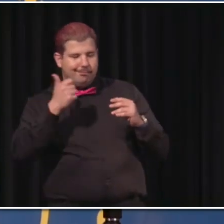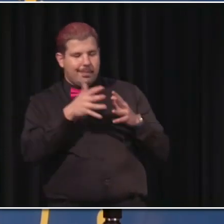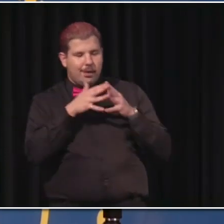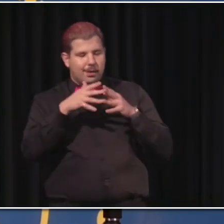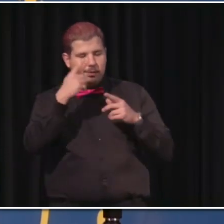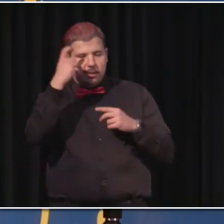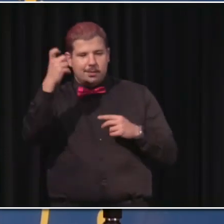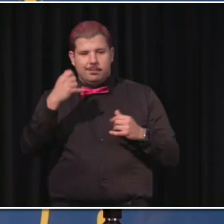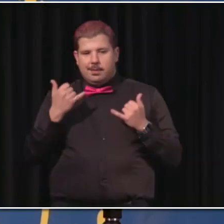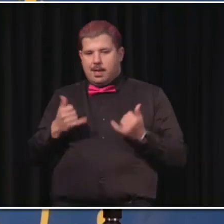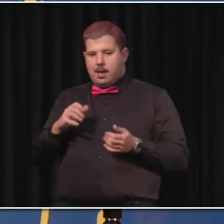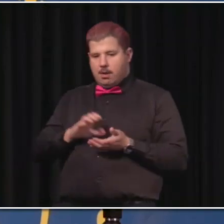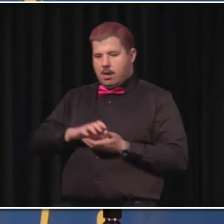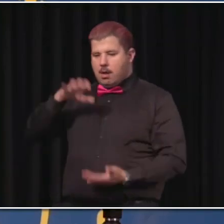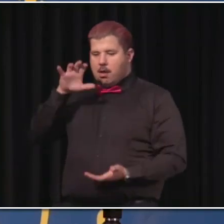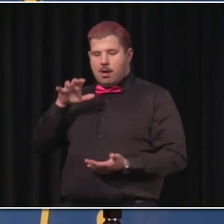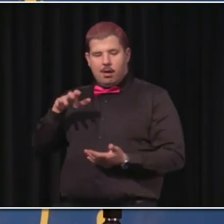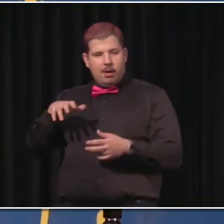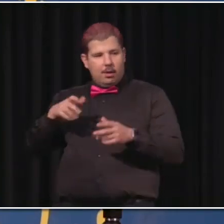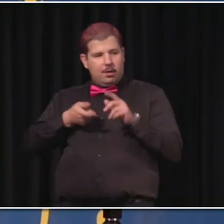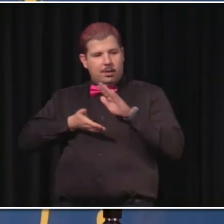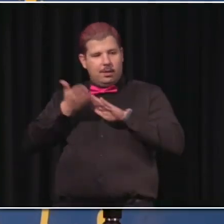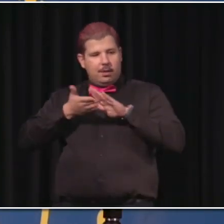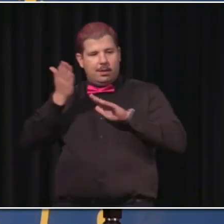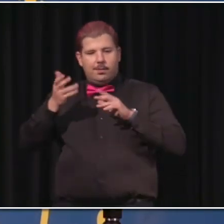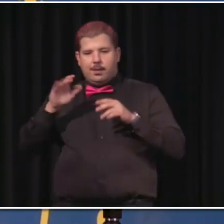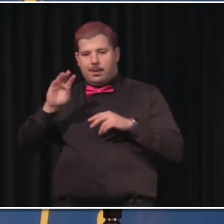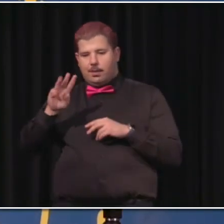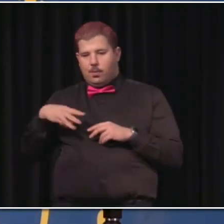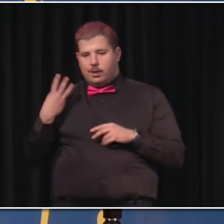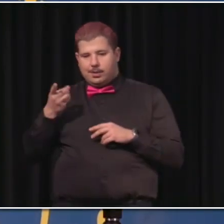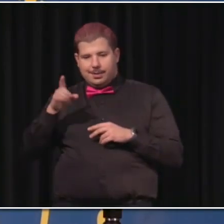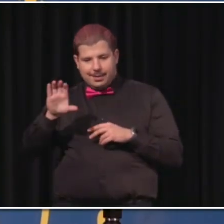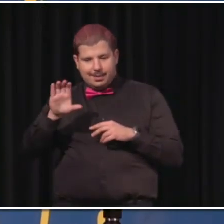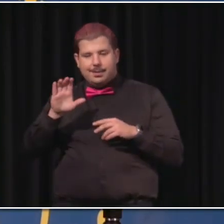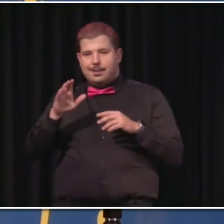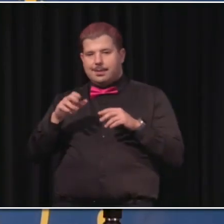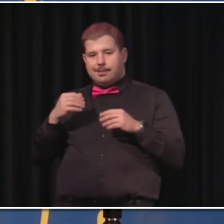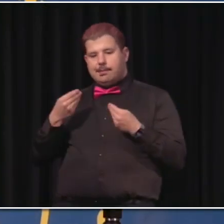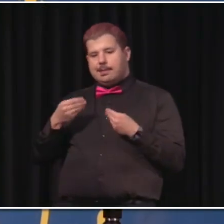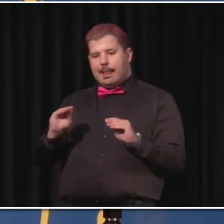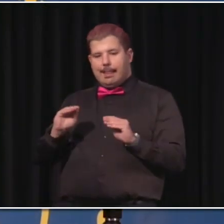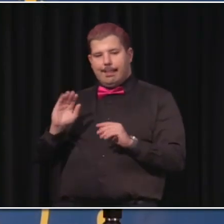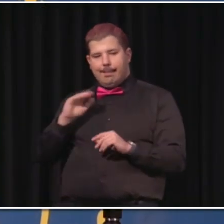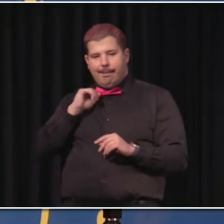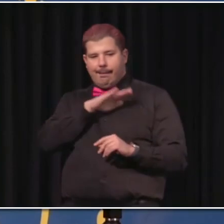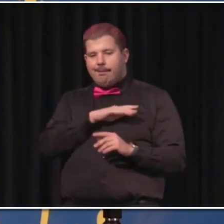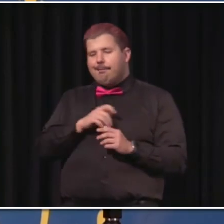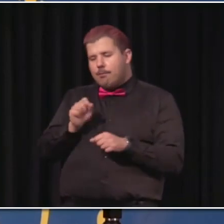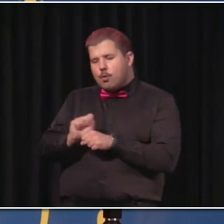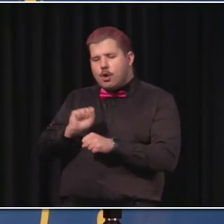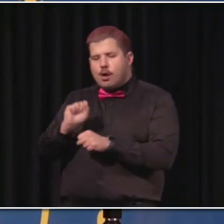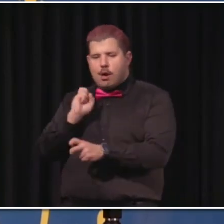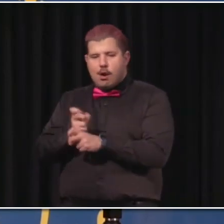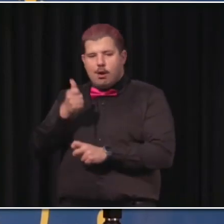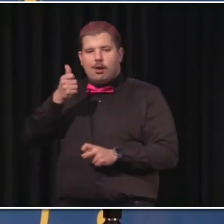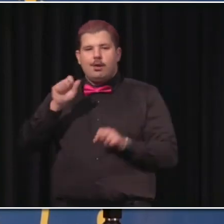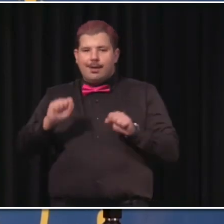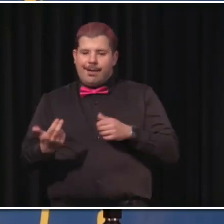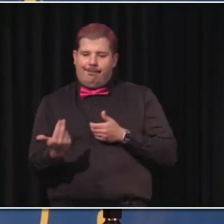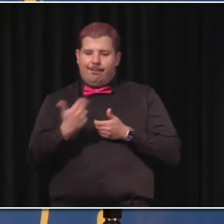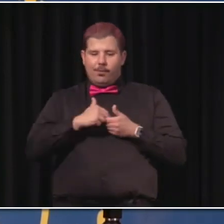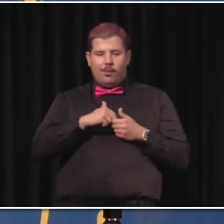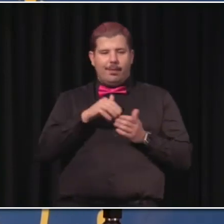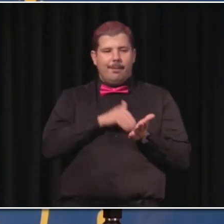now running Washington sell us on the lie that if we work just a little harder, we can join the billionaires